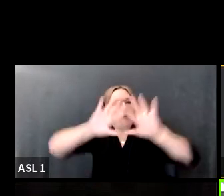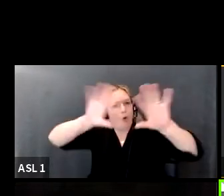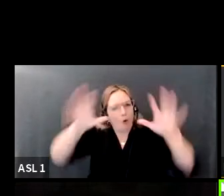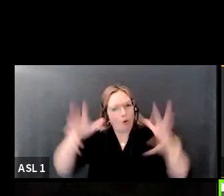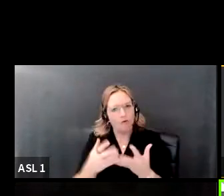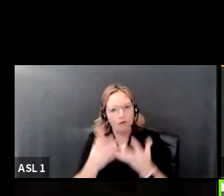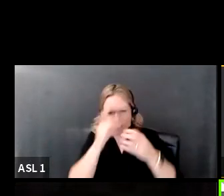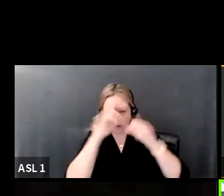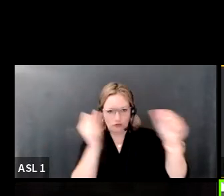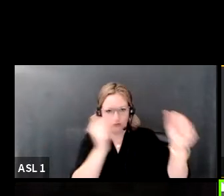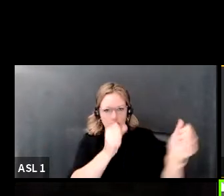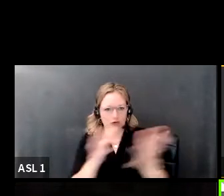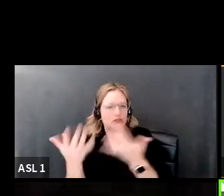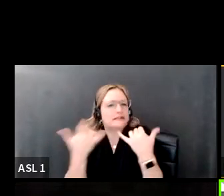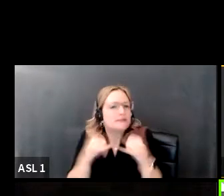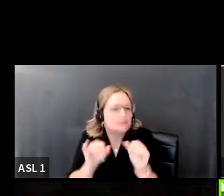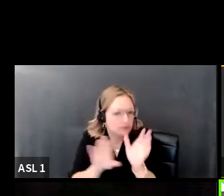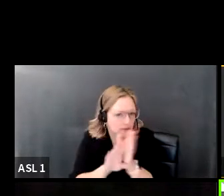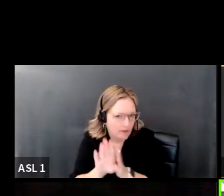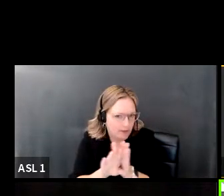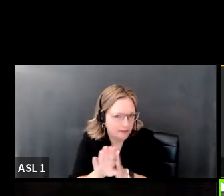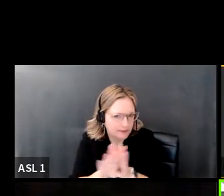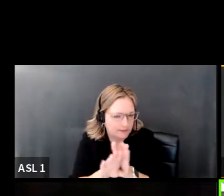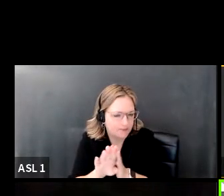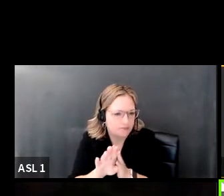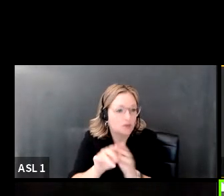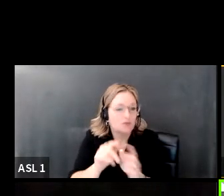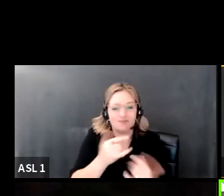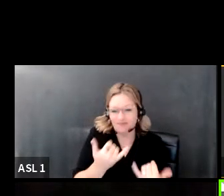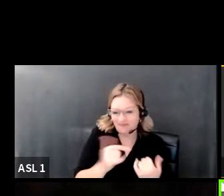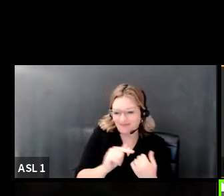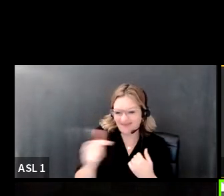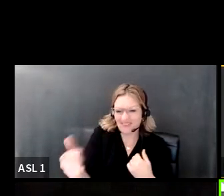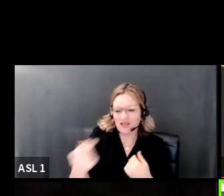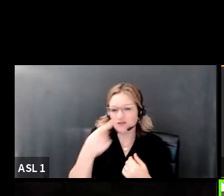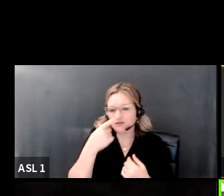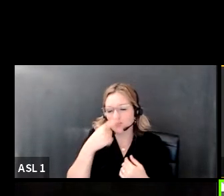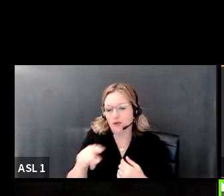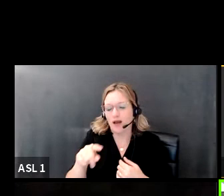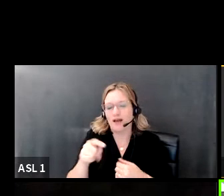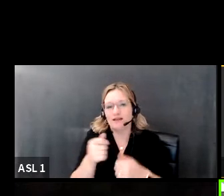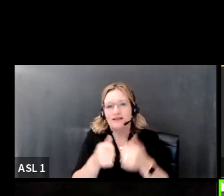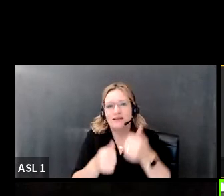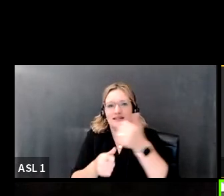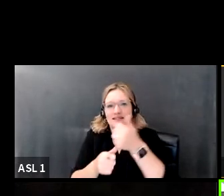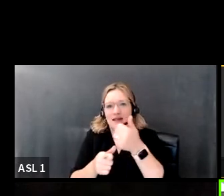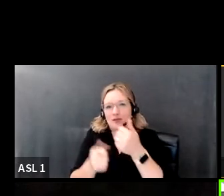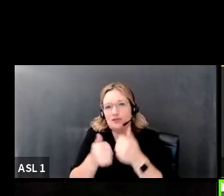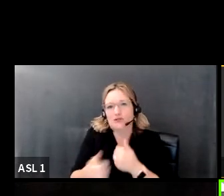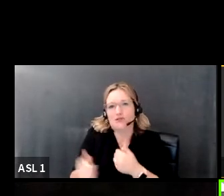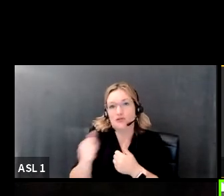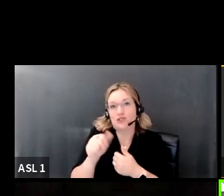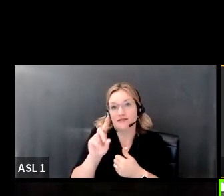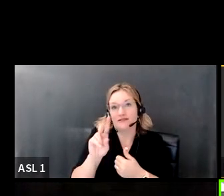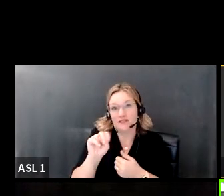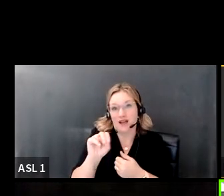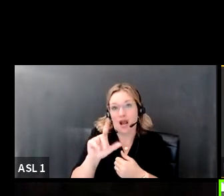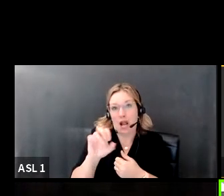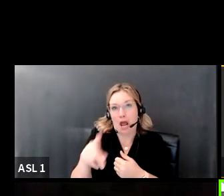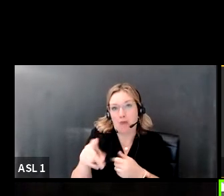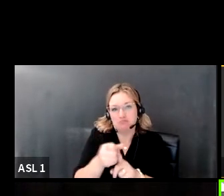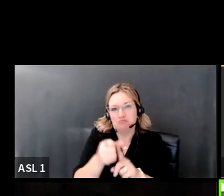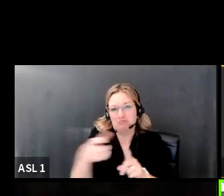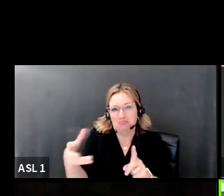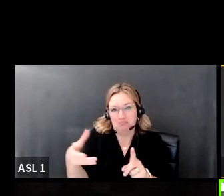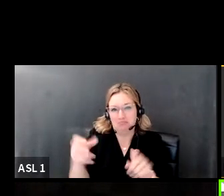still in its development so with that i'll just ask deputy chief dunlop to provide a